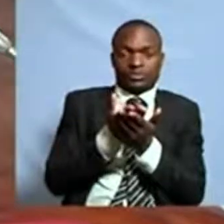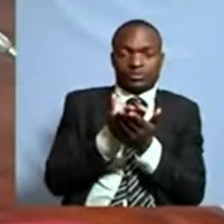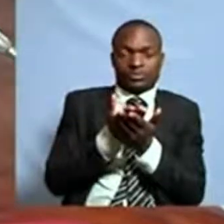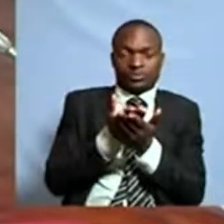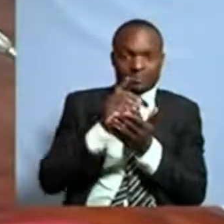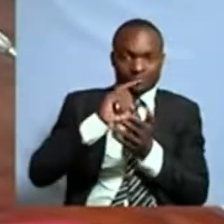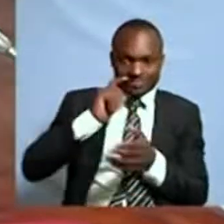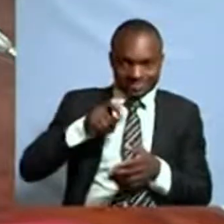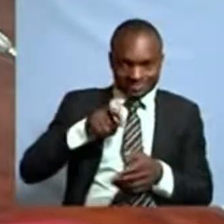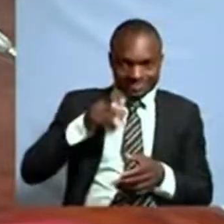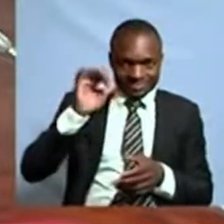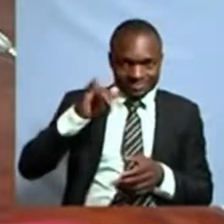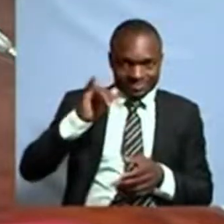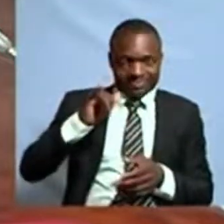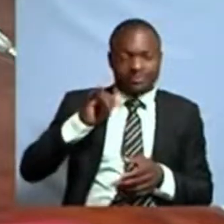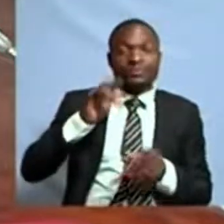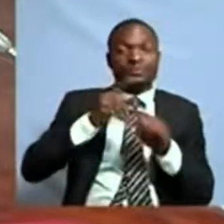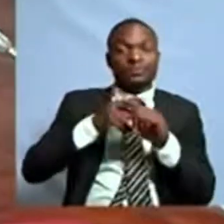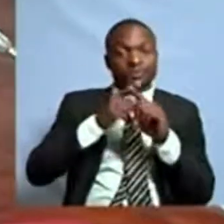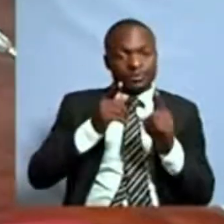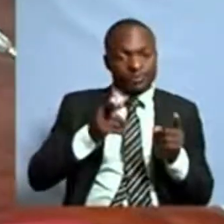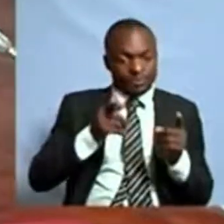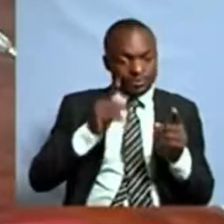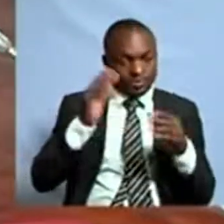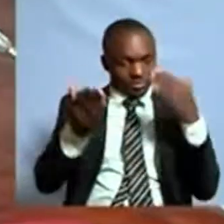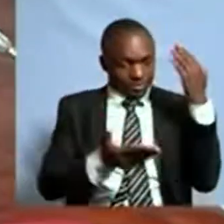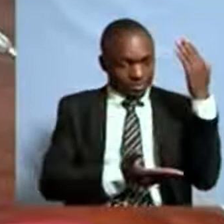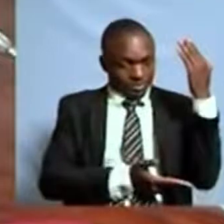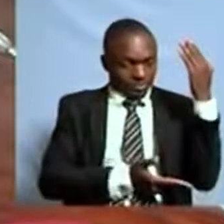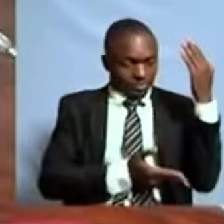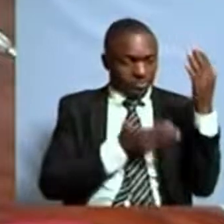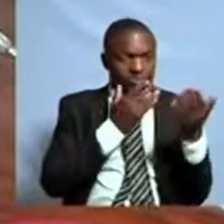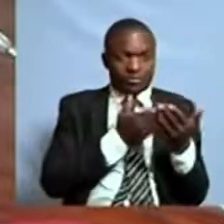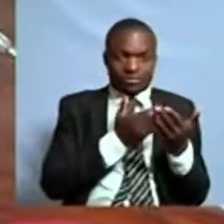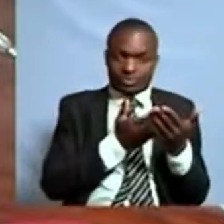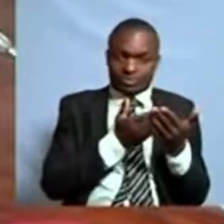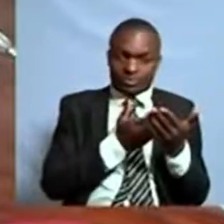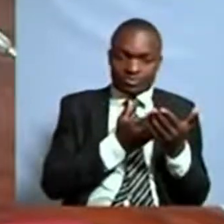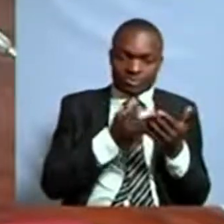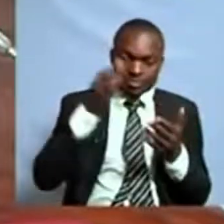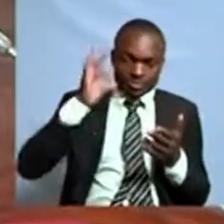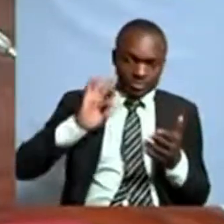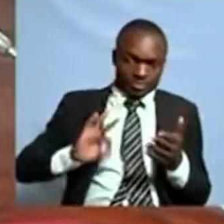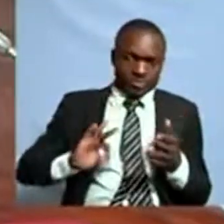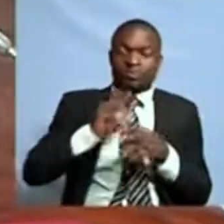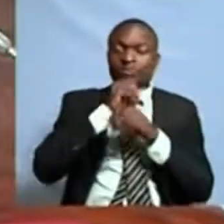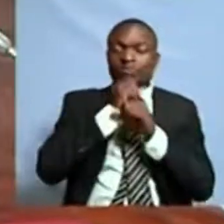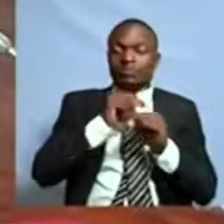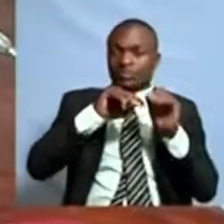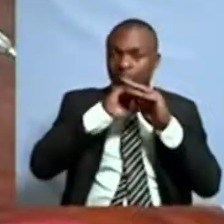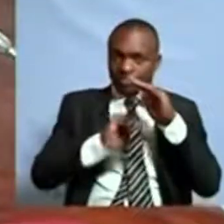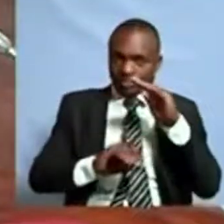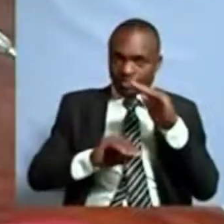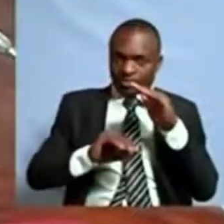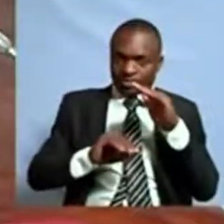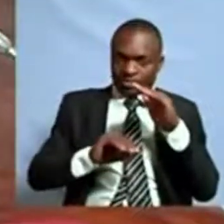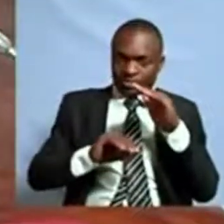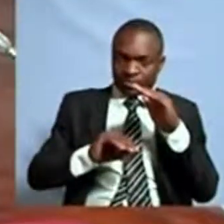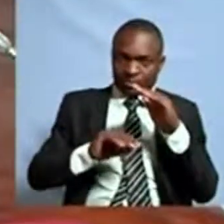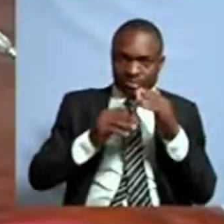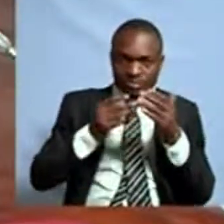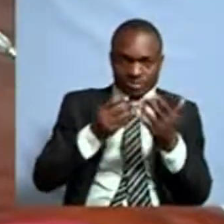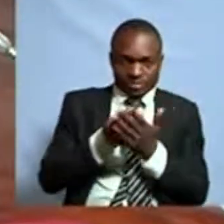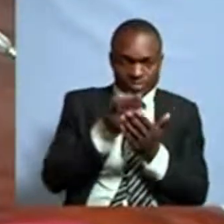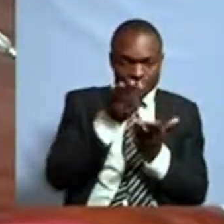case. So, Chair, while we do welcome this one-off age benefit under the existing fund, where